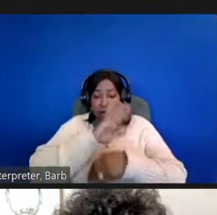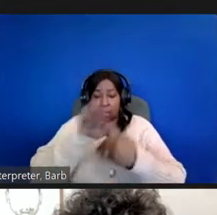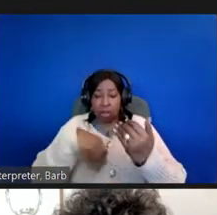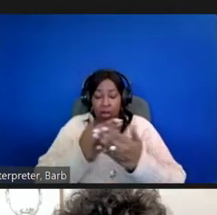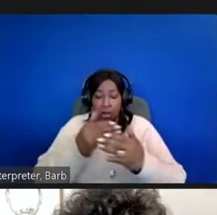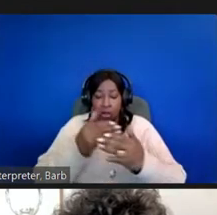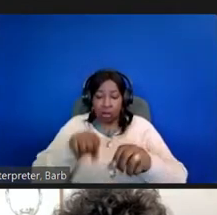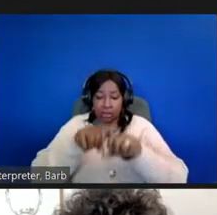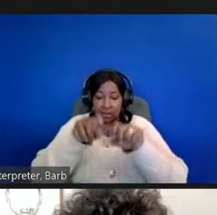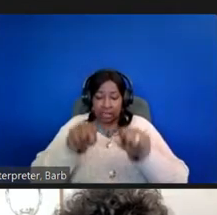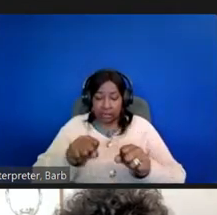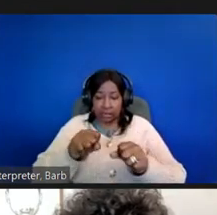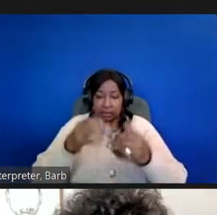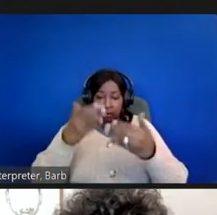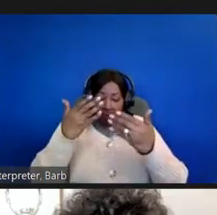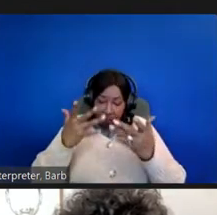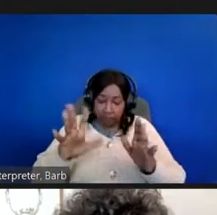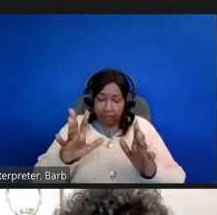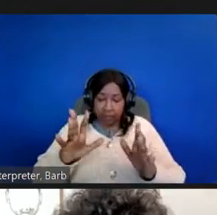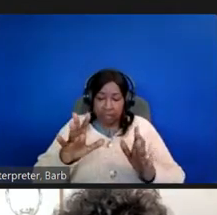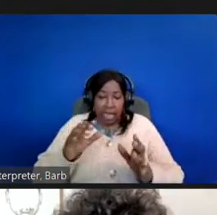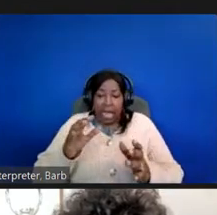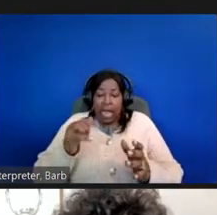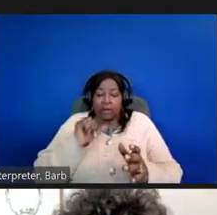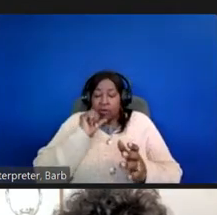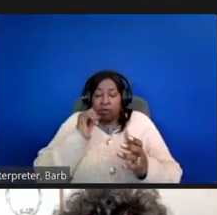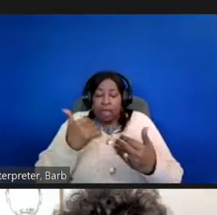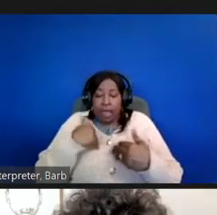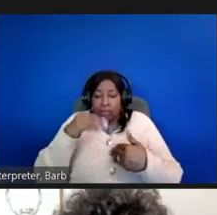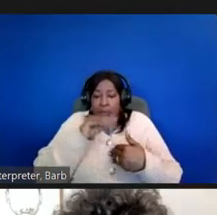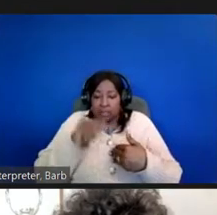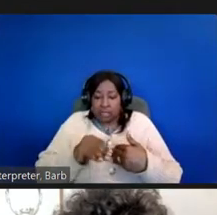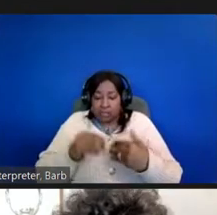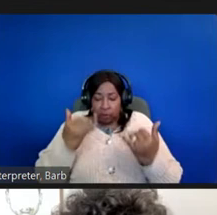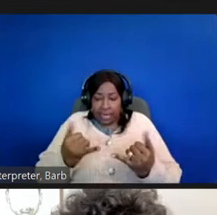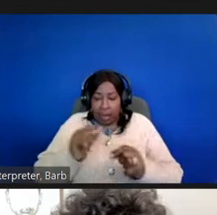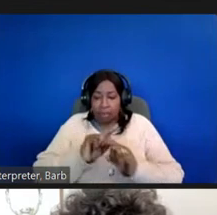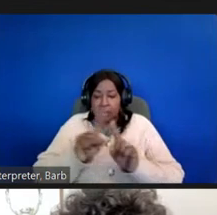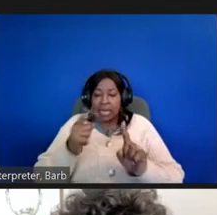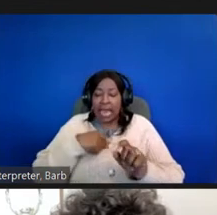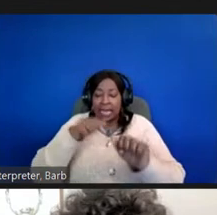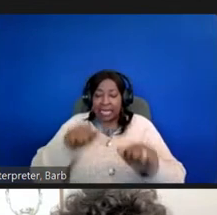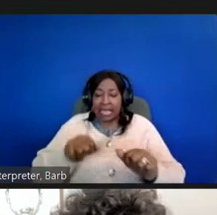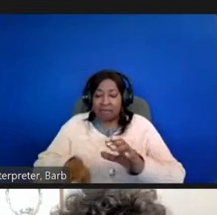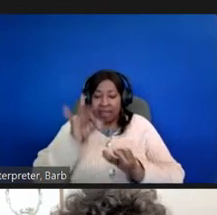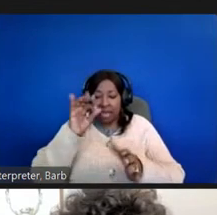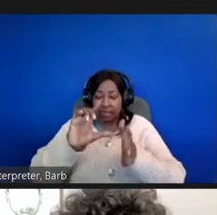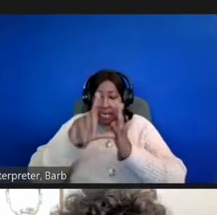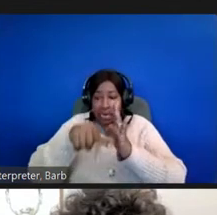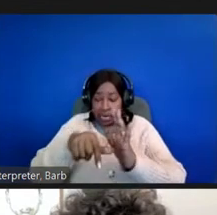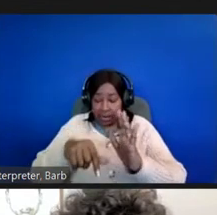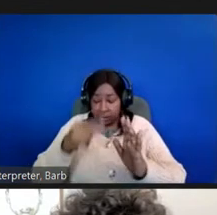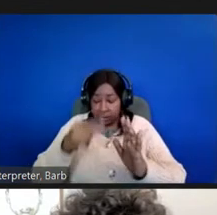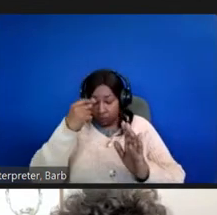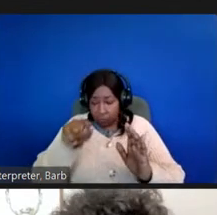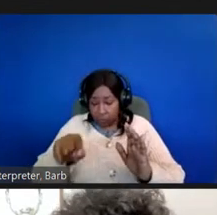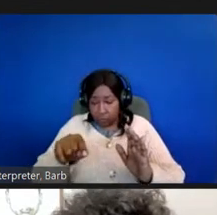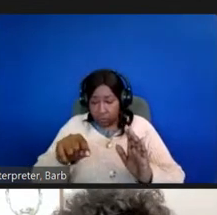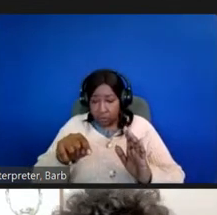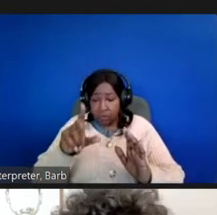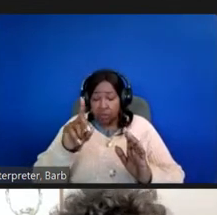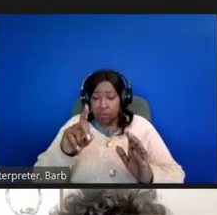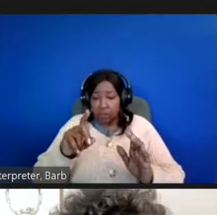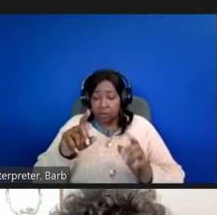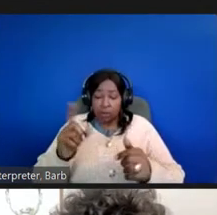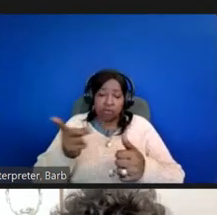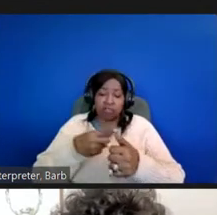I've listed right now, I don't have the percentage off the top of my head, but I can find it for you. So, Steve, okay. Do you know how many? Well, first of